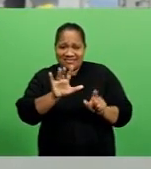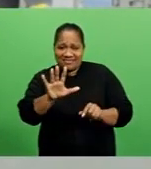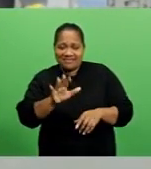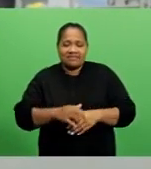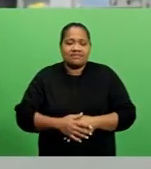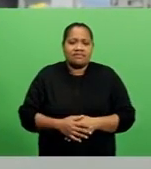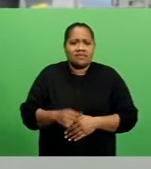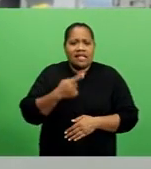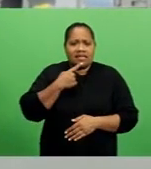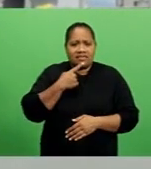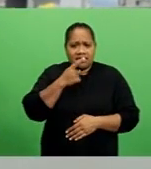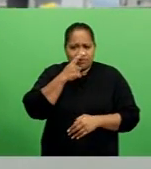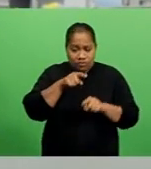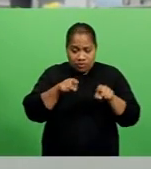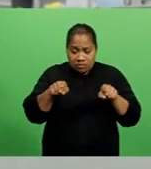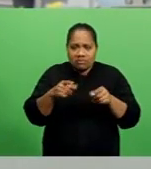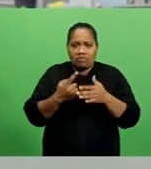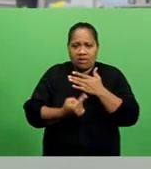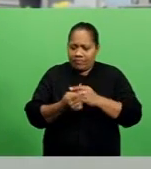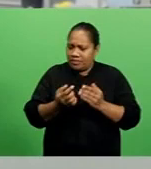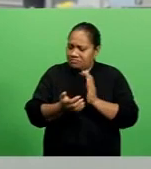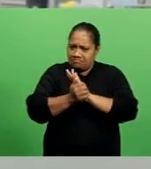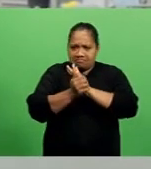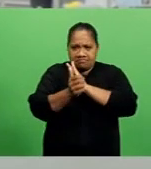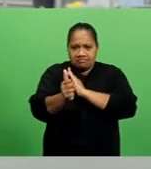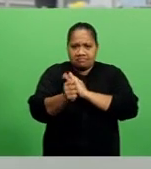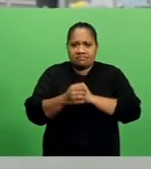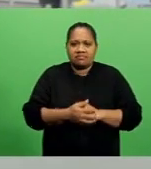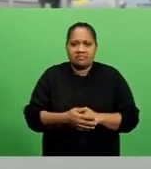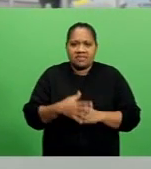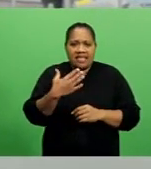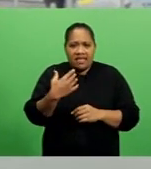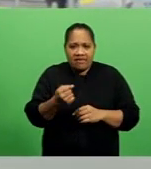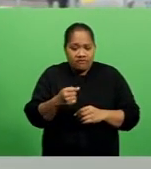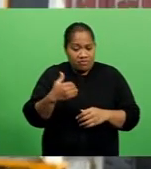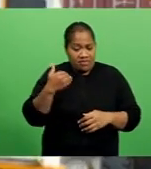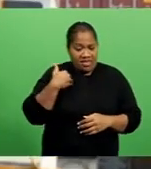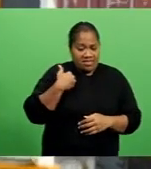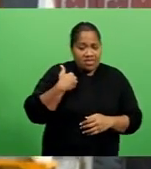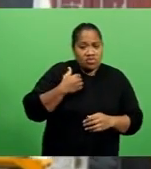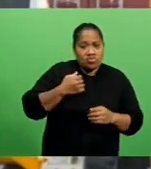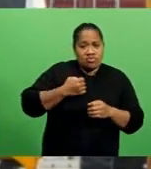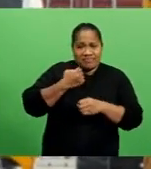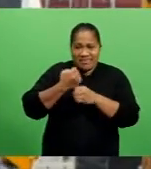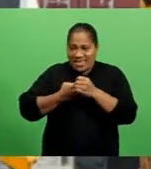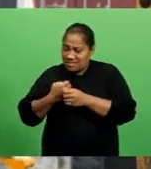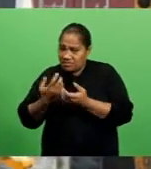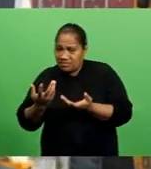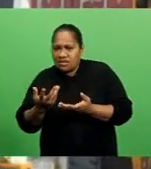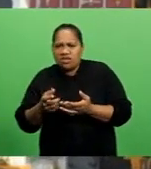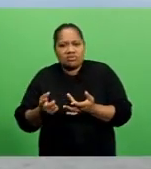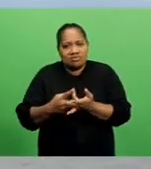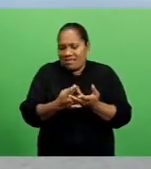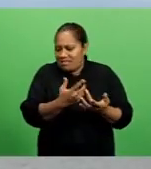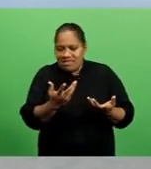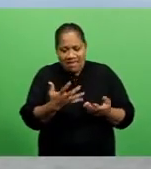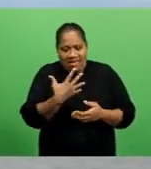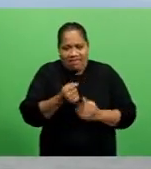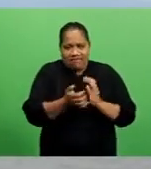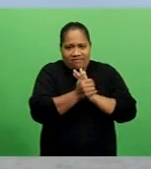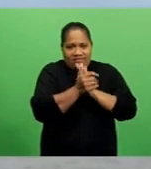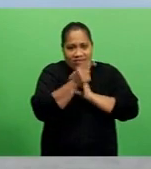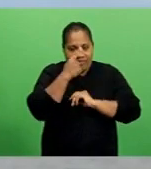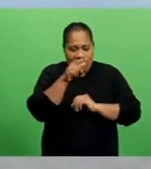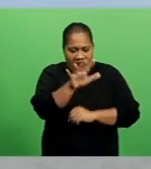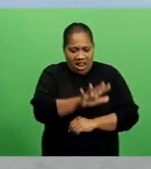specialized in areas of expertise, ranging from health and mechanical engineering to administration and logistics. Loaded